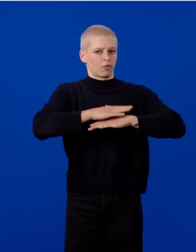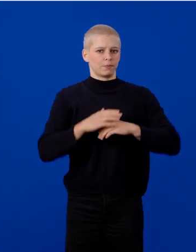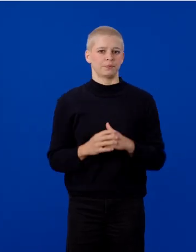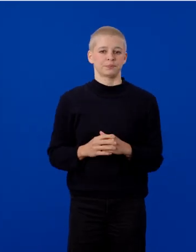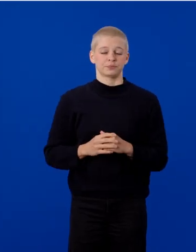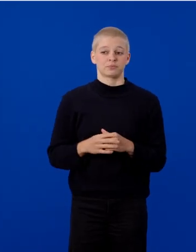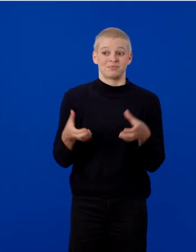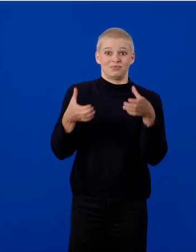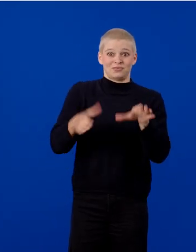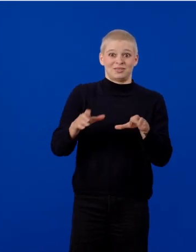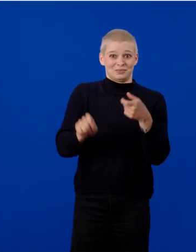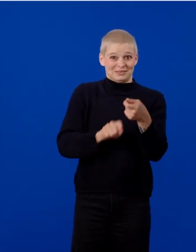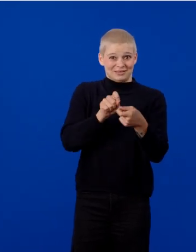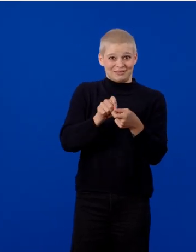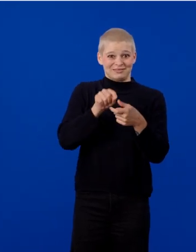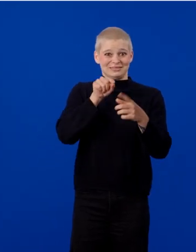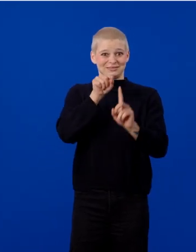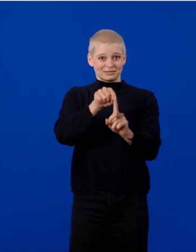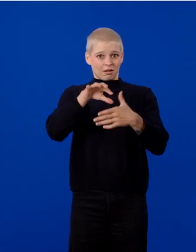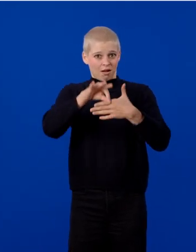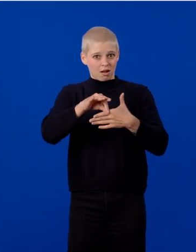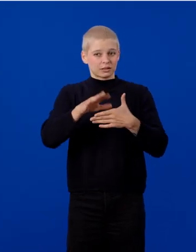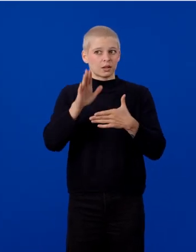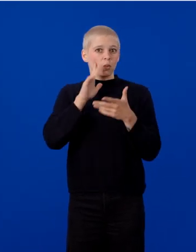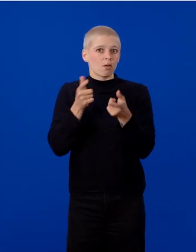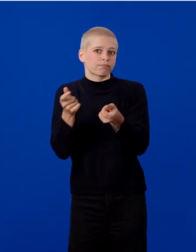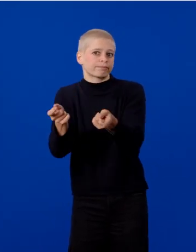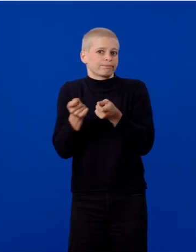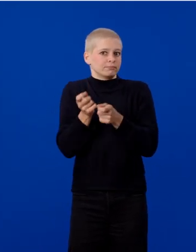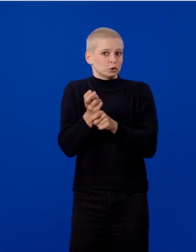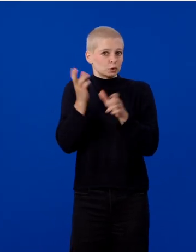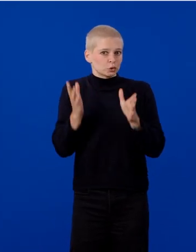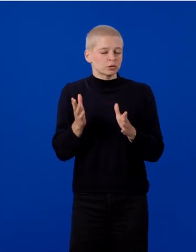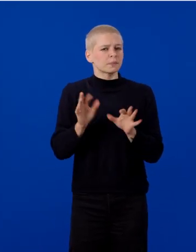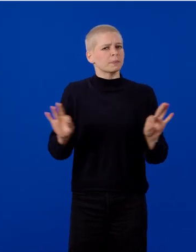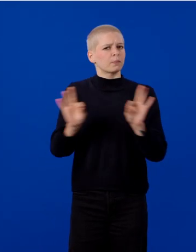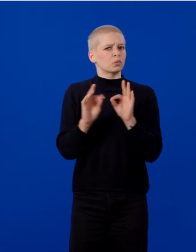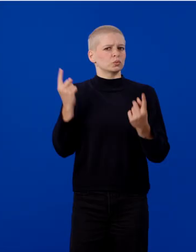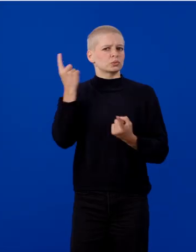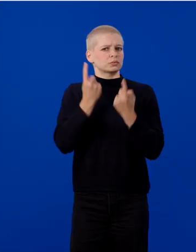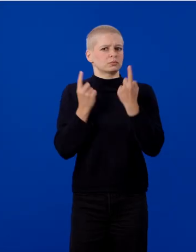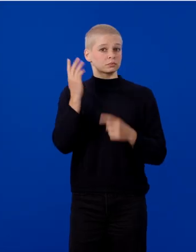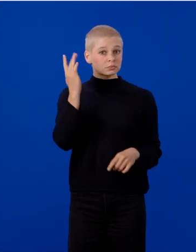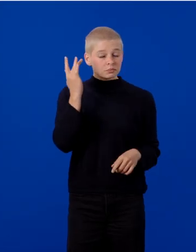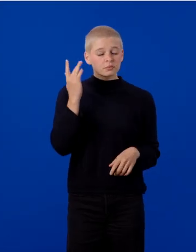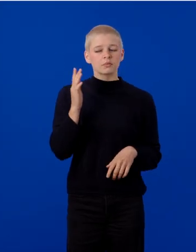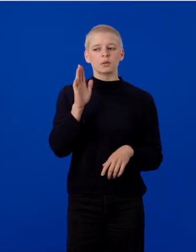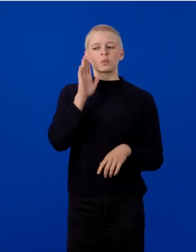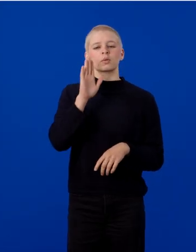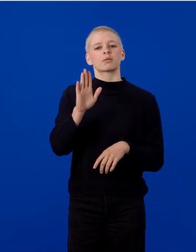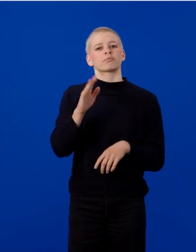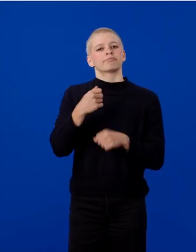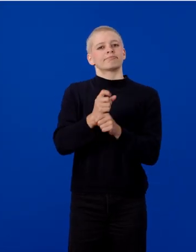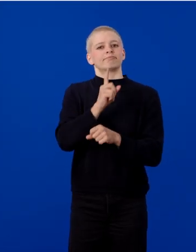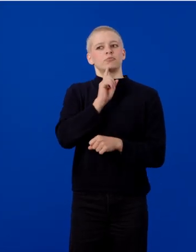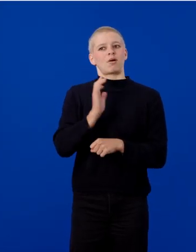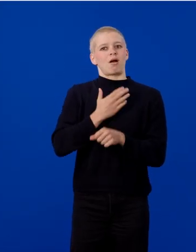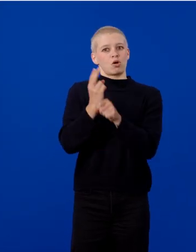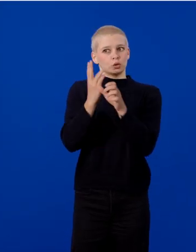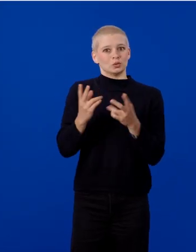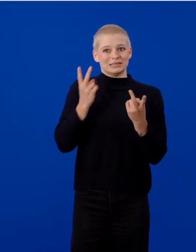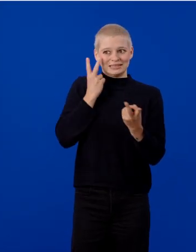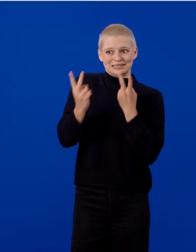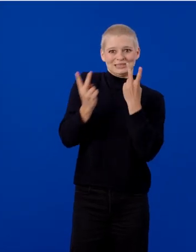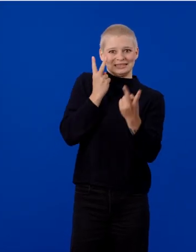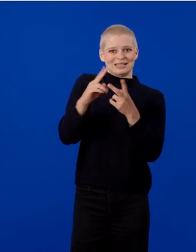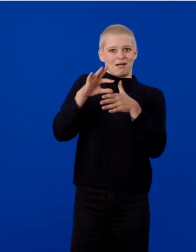that a particular piece of content will engage users is important to consider because this ensures that our users see the content that's